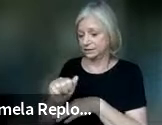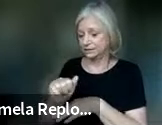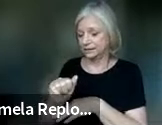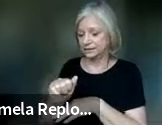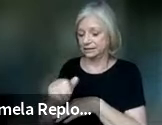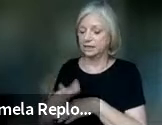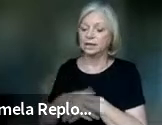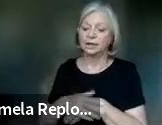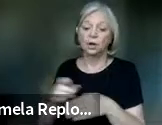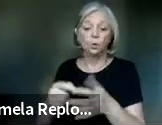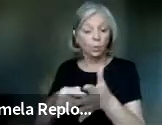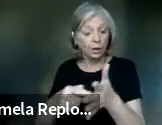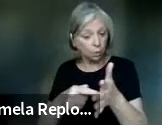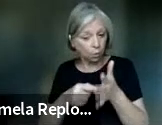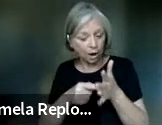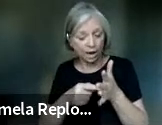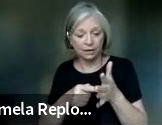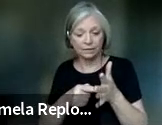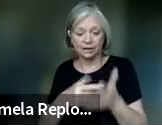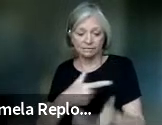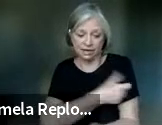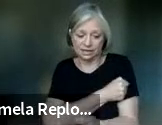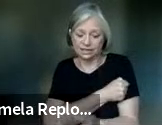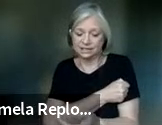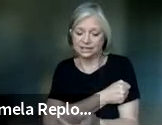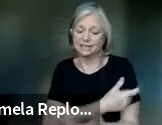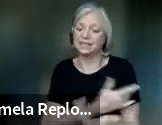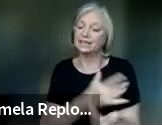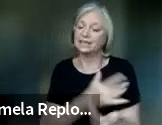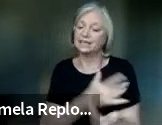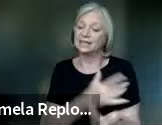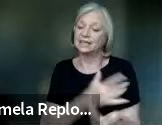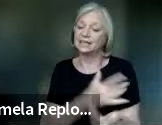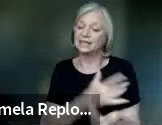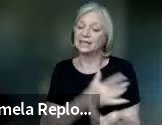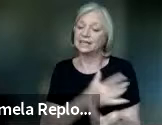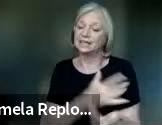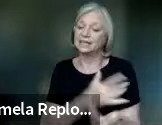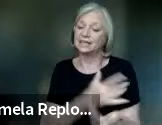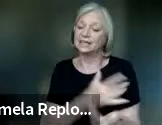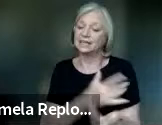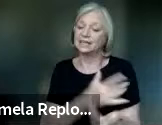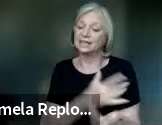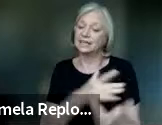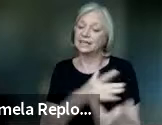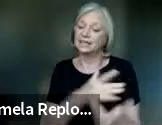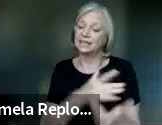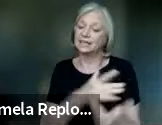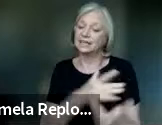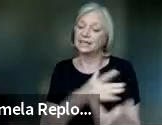Requiring vaccination is an option that they can exercise.